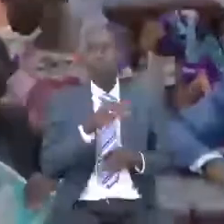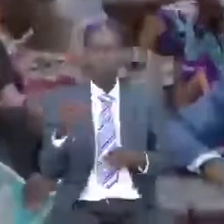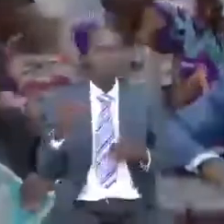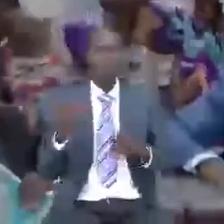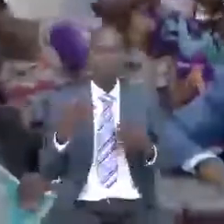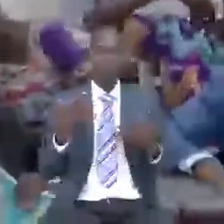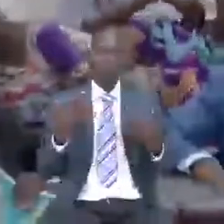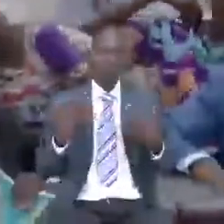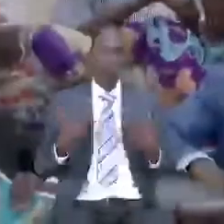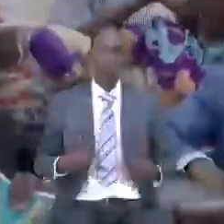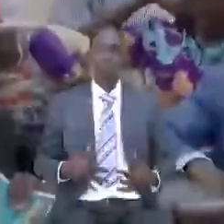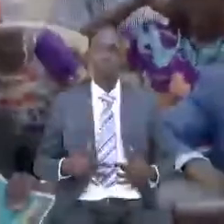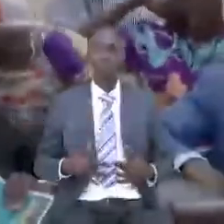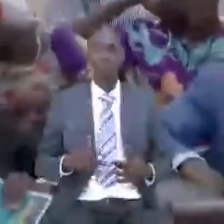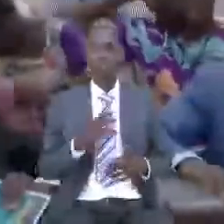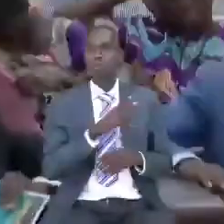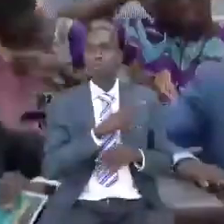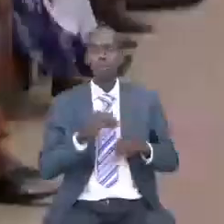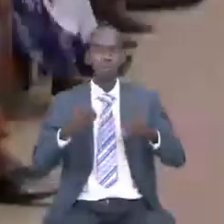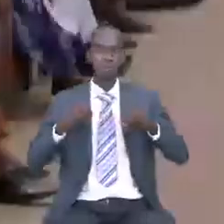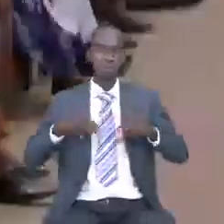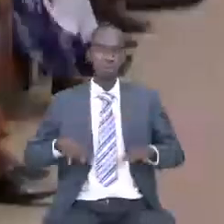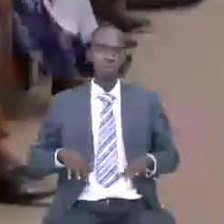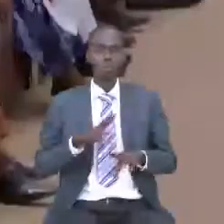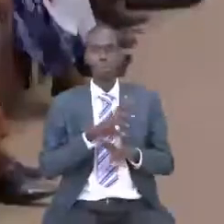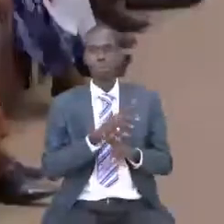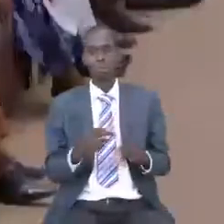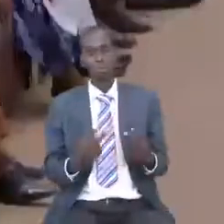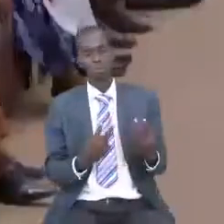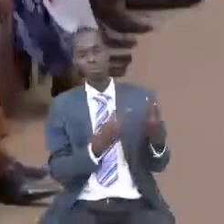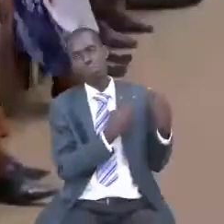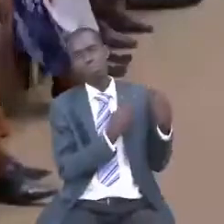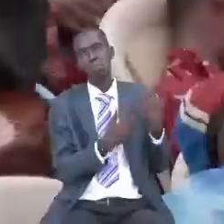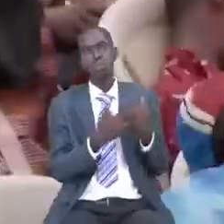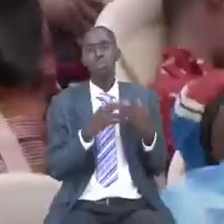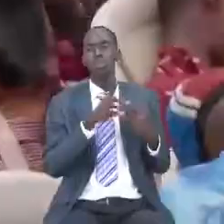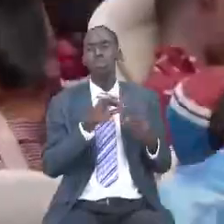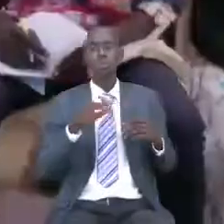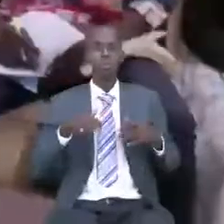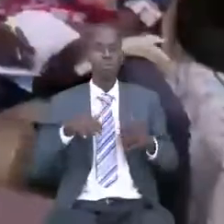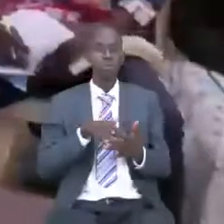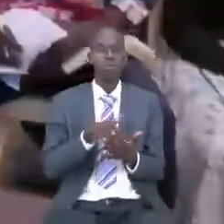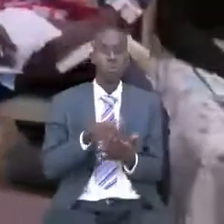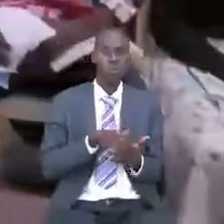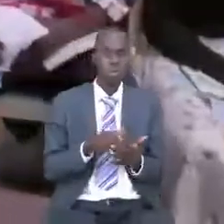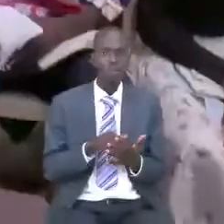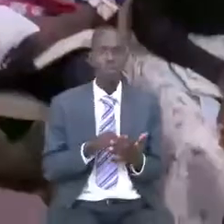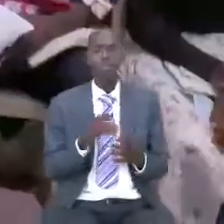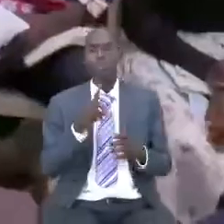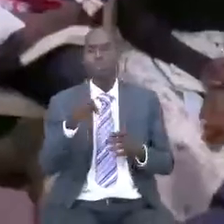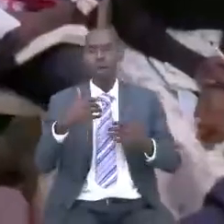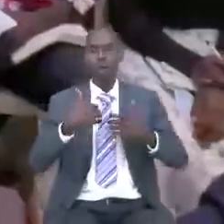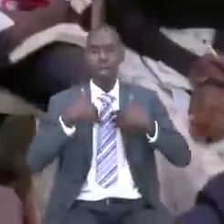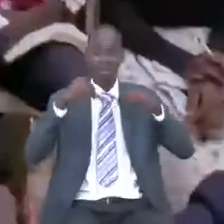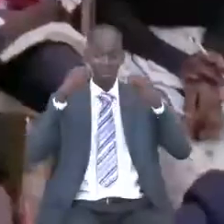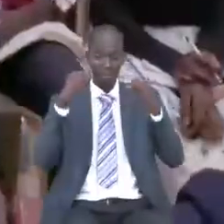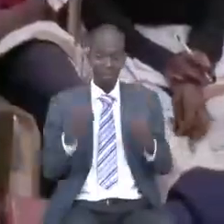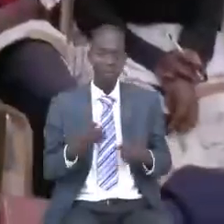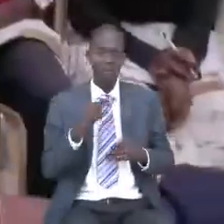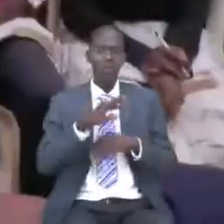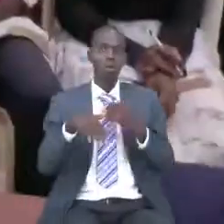No looking back? No tiredness, You have the power of the